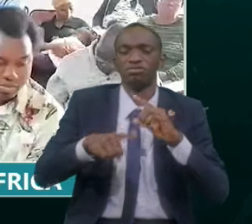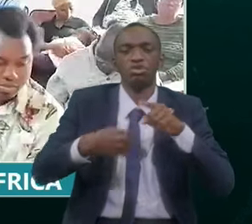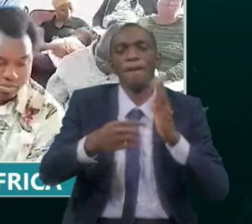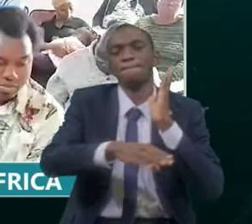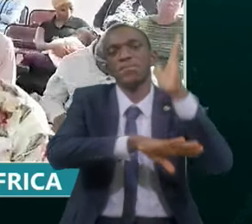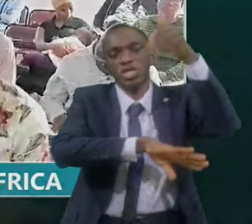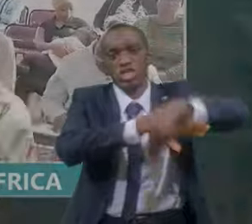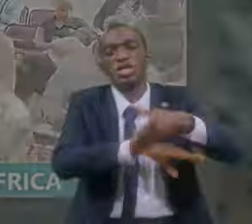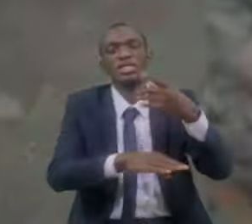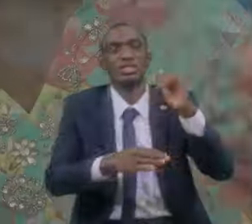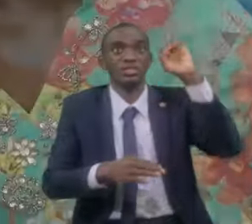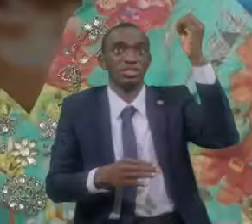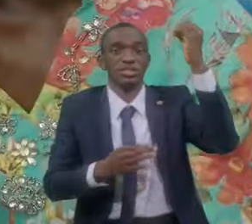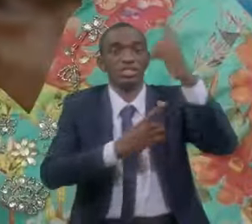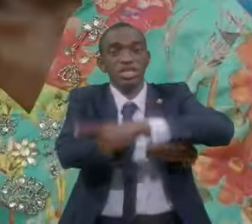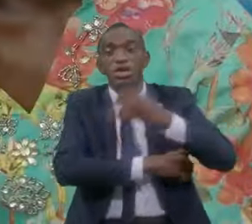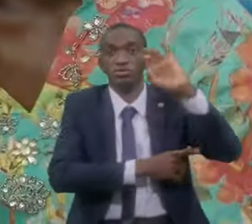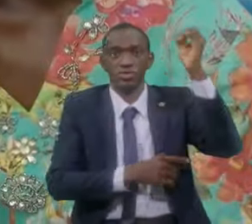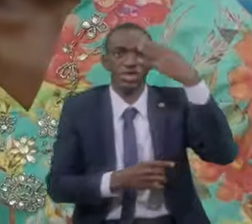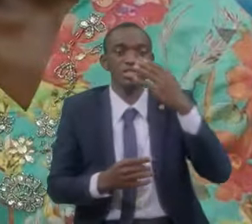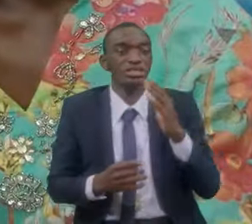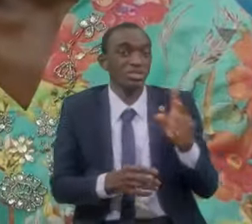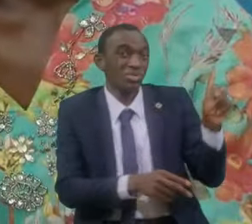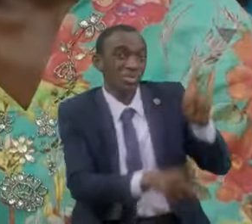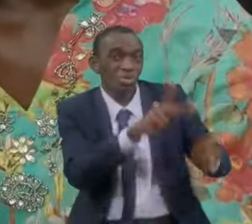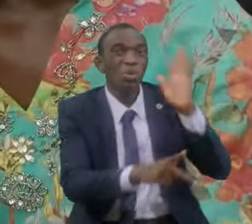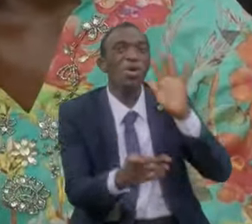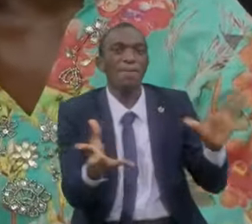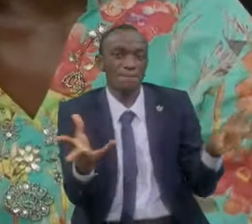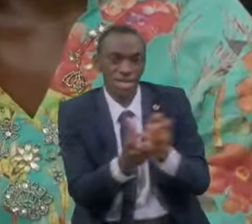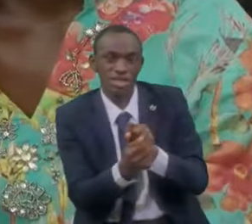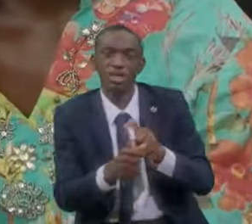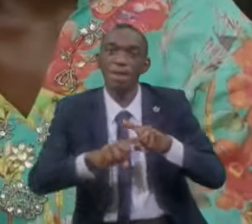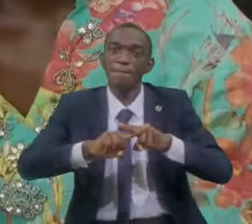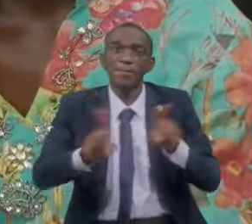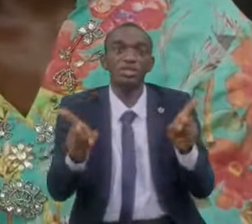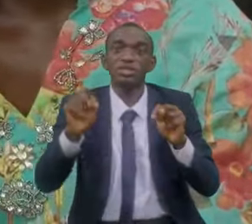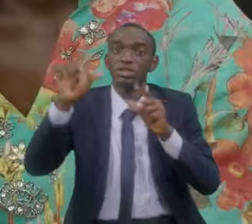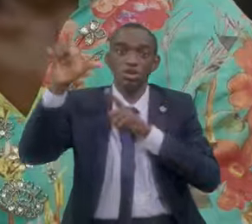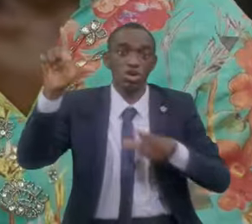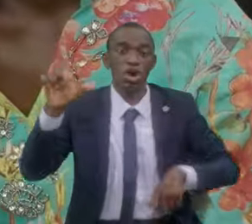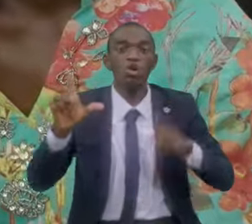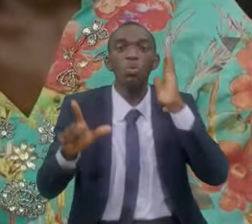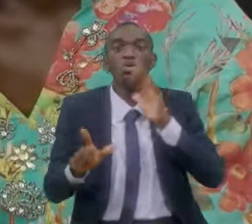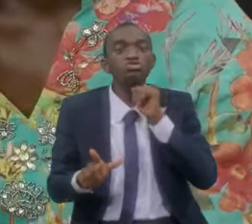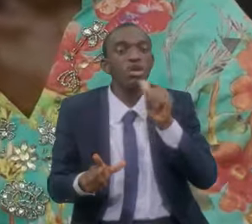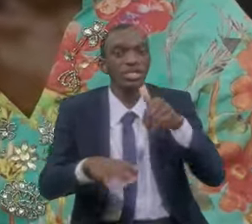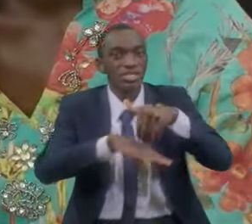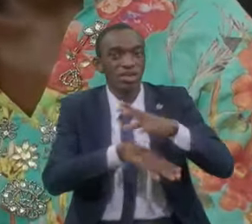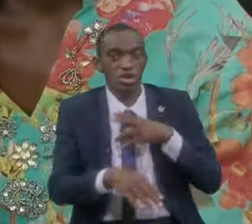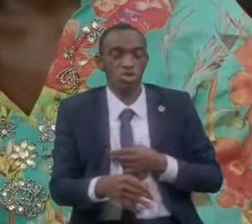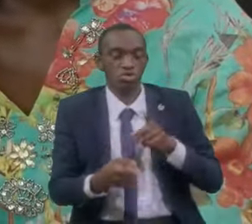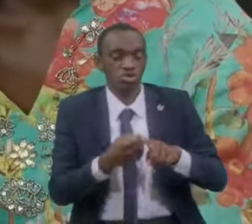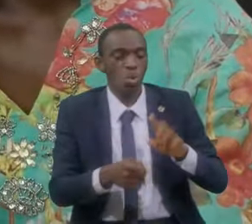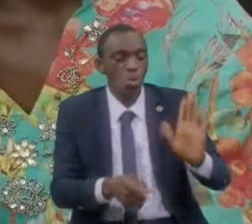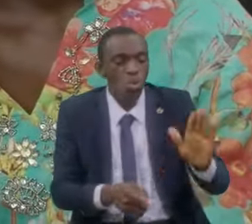they will perish. The Lord will not send us to come and wake up somebody whom God has